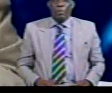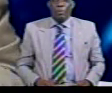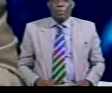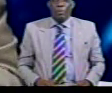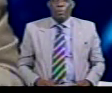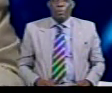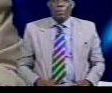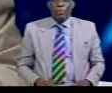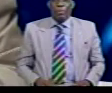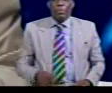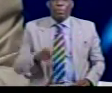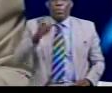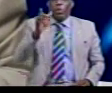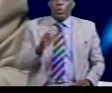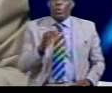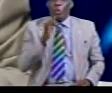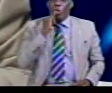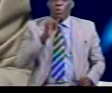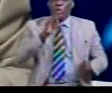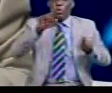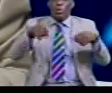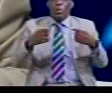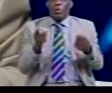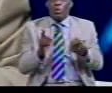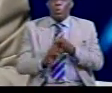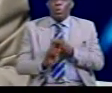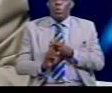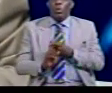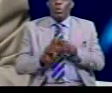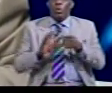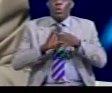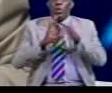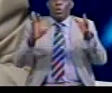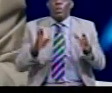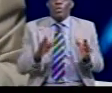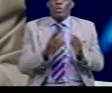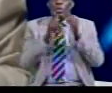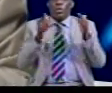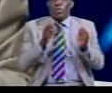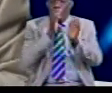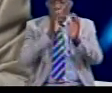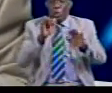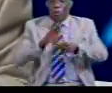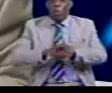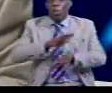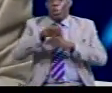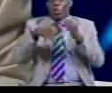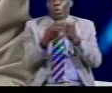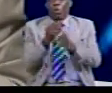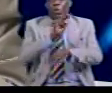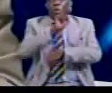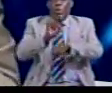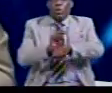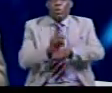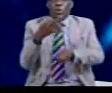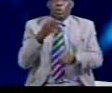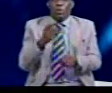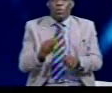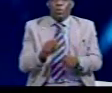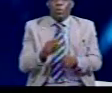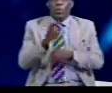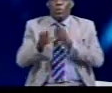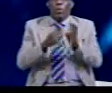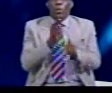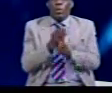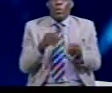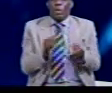nations. God is ready to release great blessings upon all the nations of the world. C'est pourquoi nous avons besoin de prier. That is the reason why